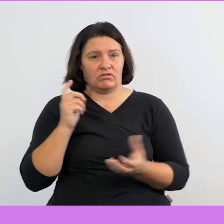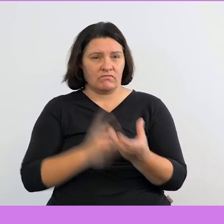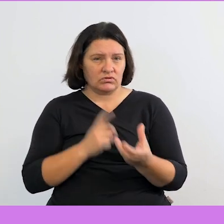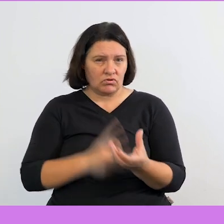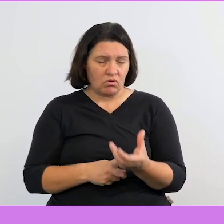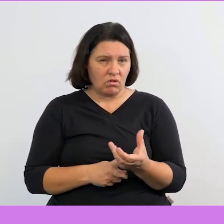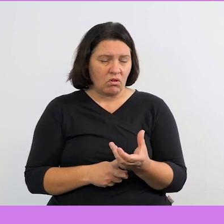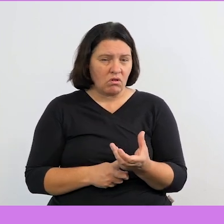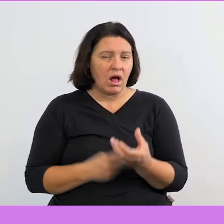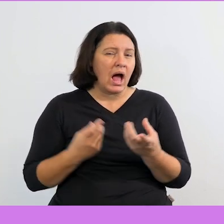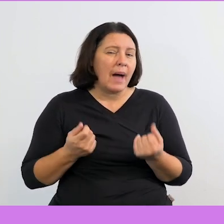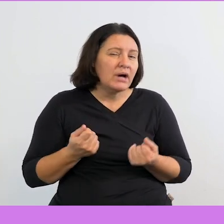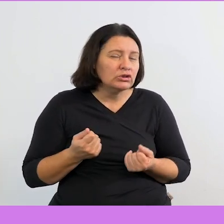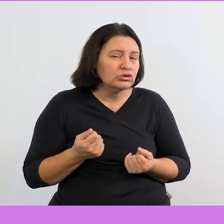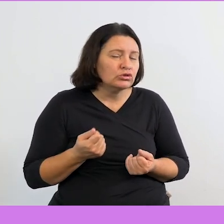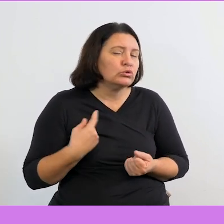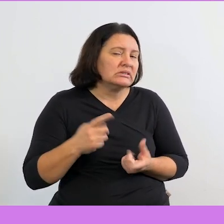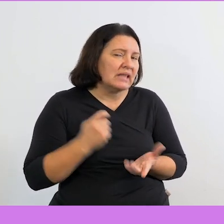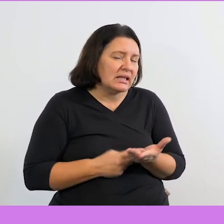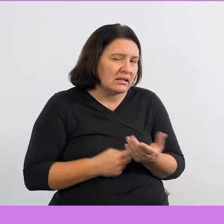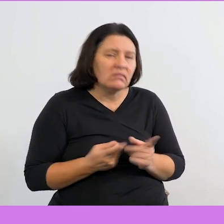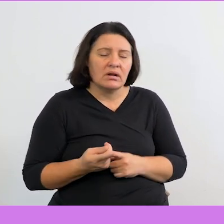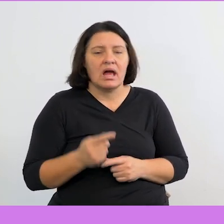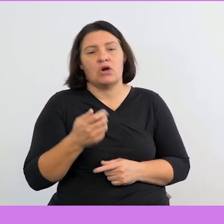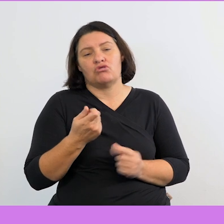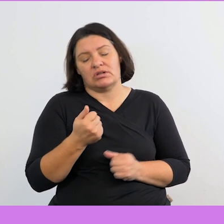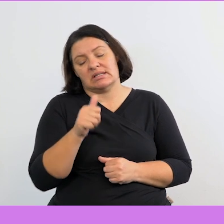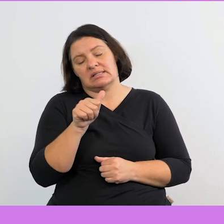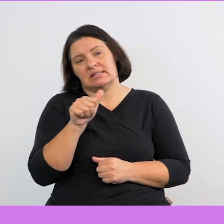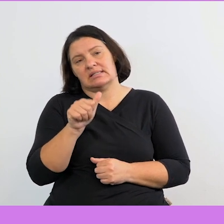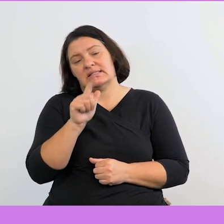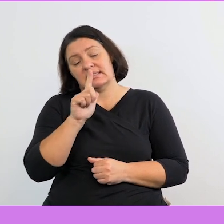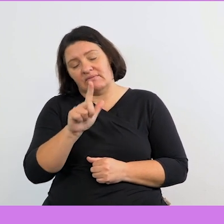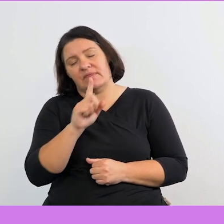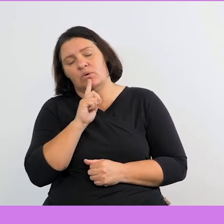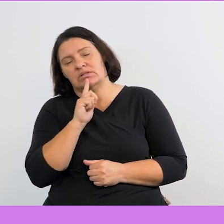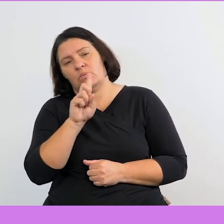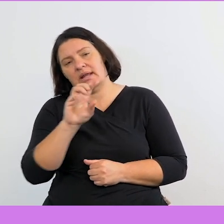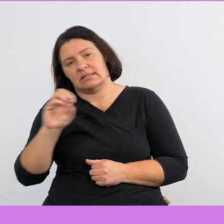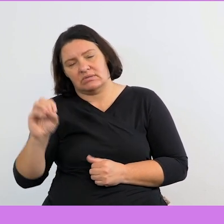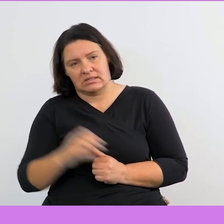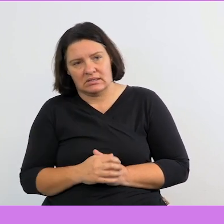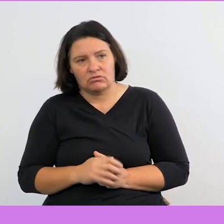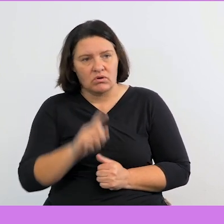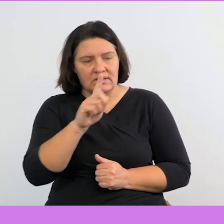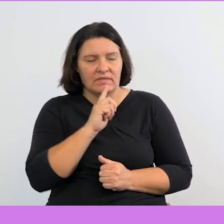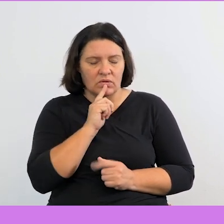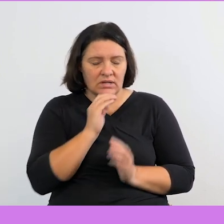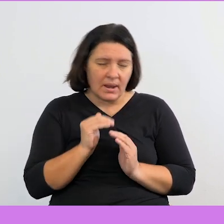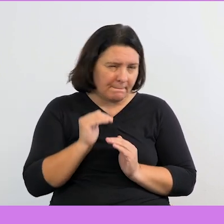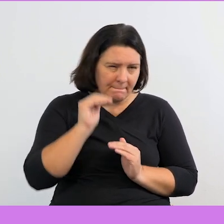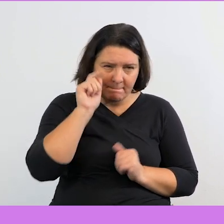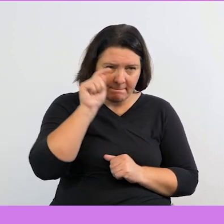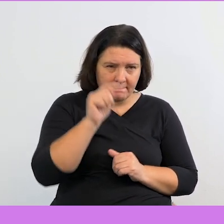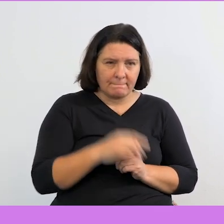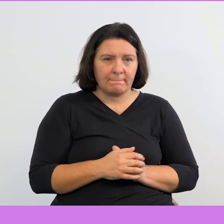500 Vors rolls, and then that will be a cost of 7,100. So there's 7,000 all